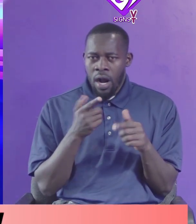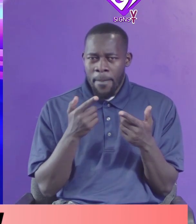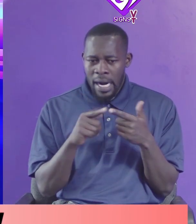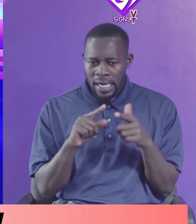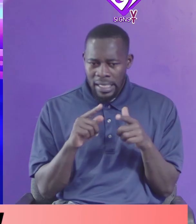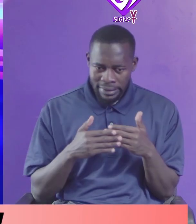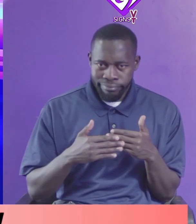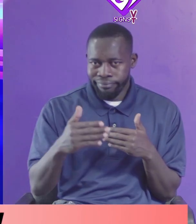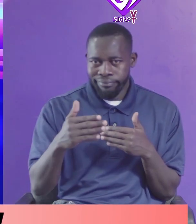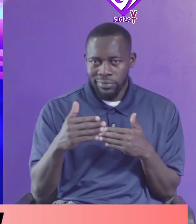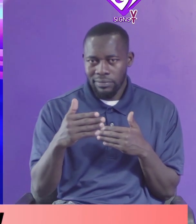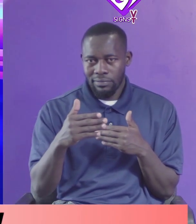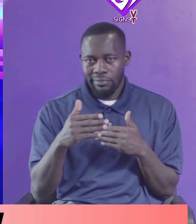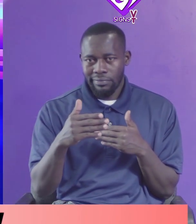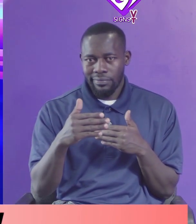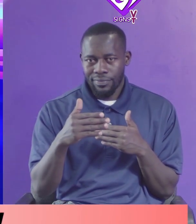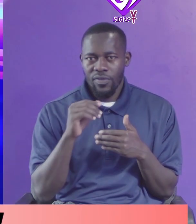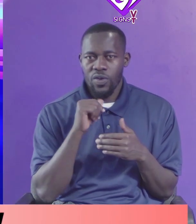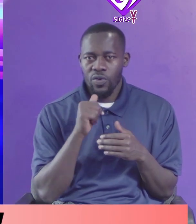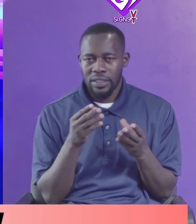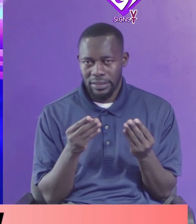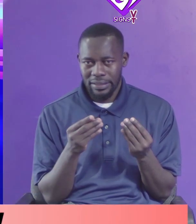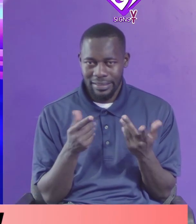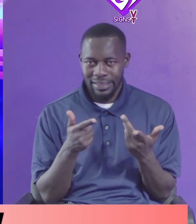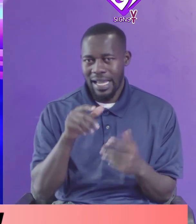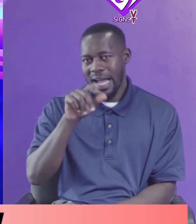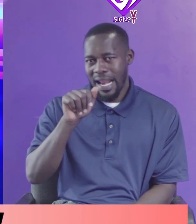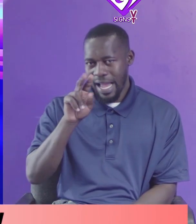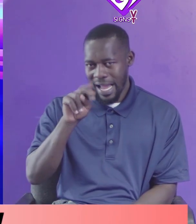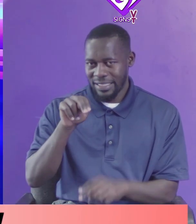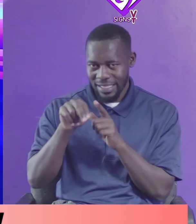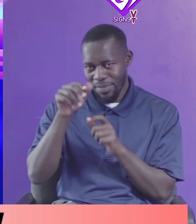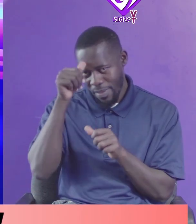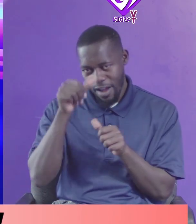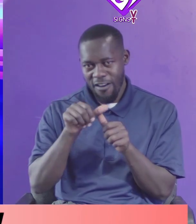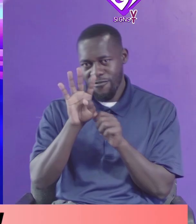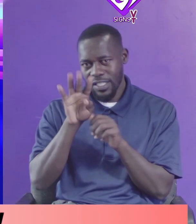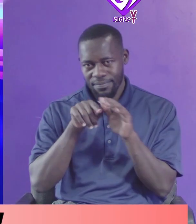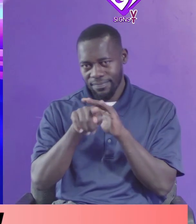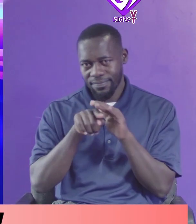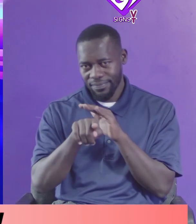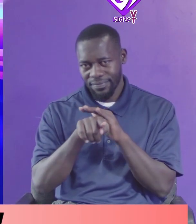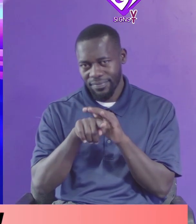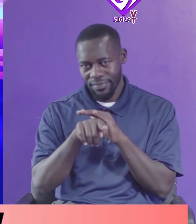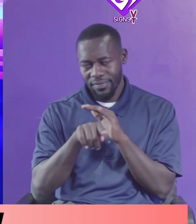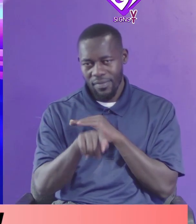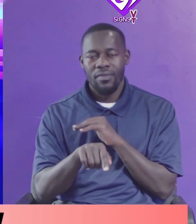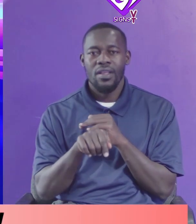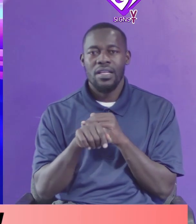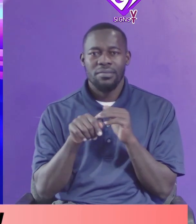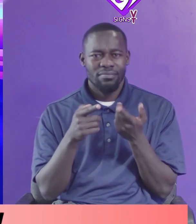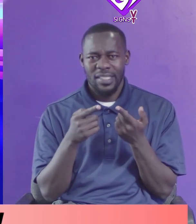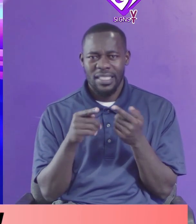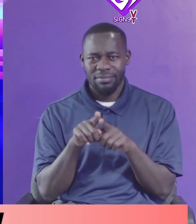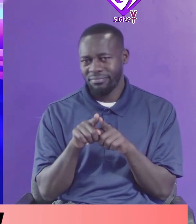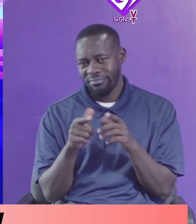Ukombele, they have a force to be reckoned with. Erling Haaland breaking records. And imagine, I think he's still very young. Yes.